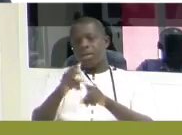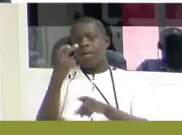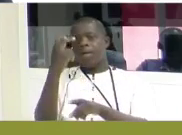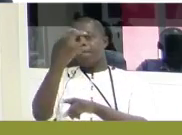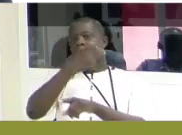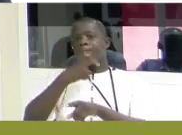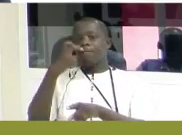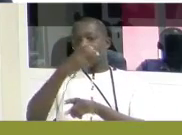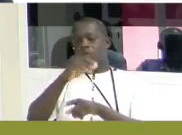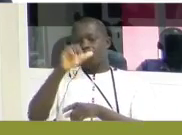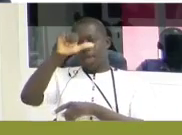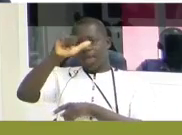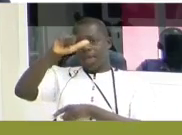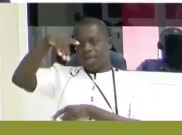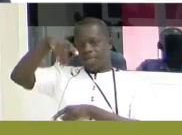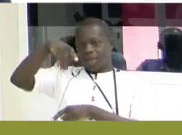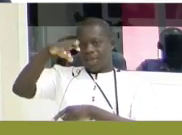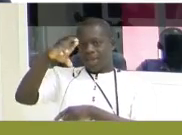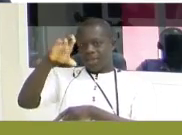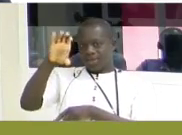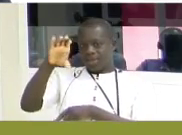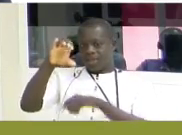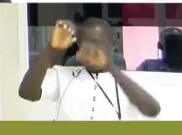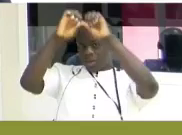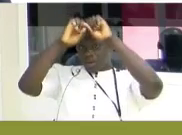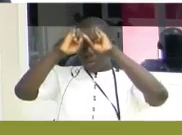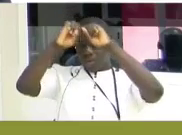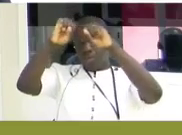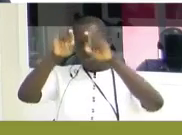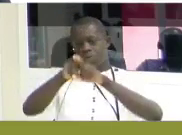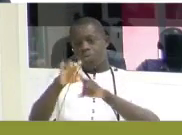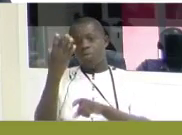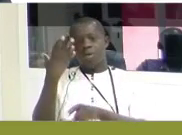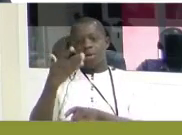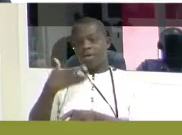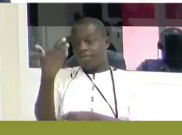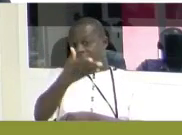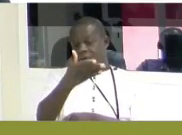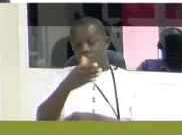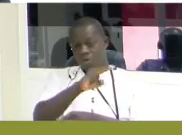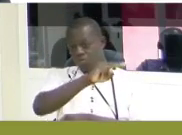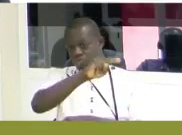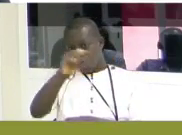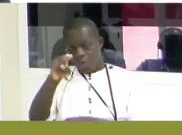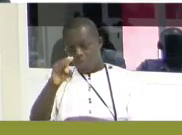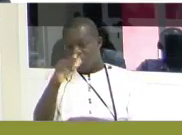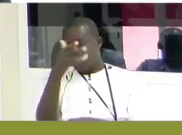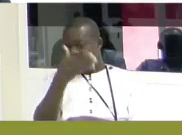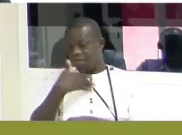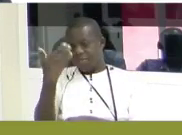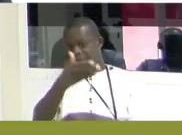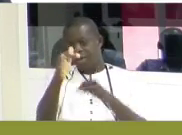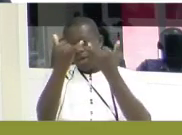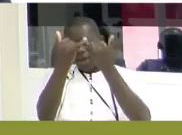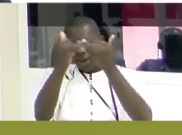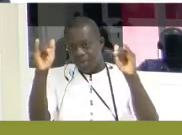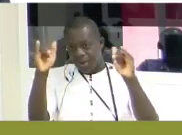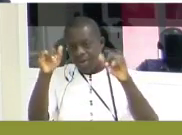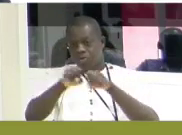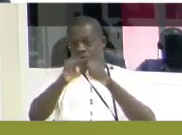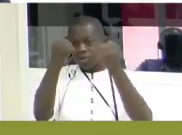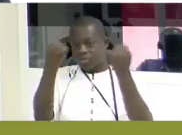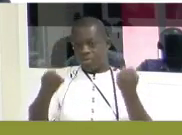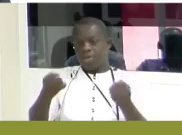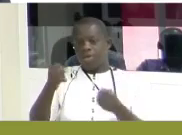But when we were there, we were always saying no to this. We are here, we are an independent newspaper. As far as we are concerned, this paper is owned